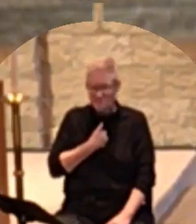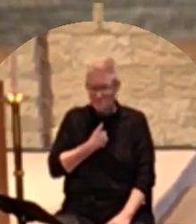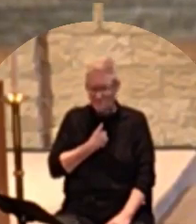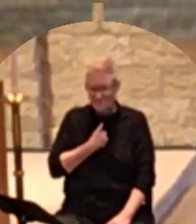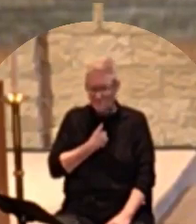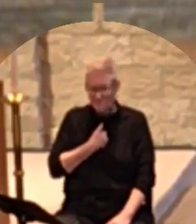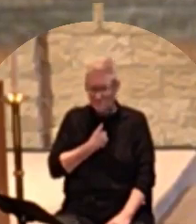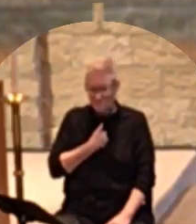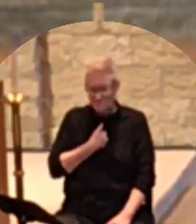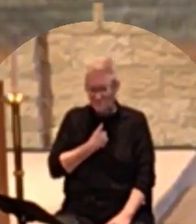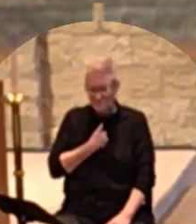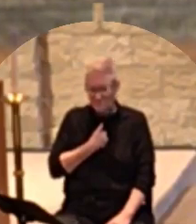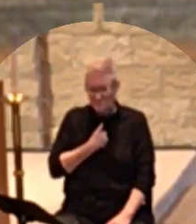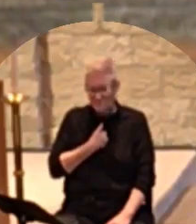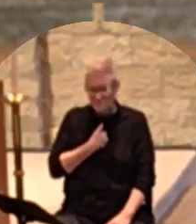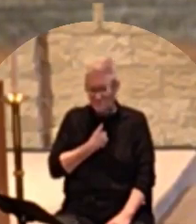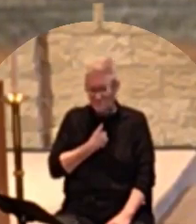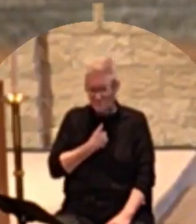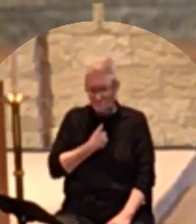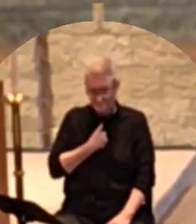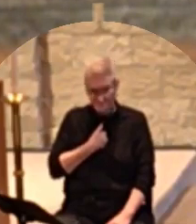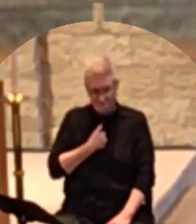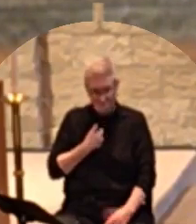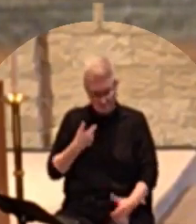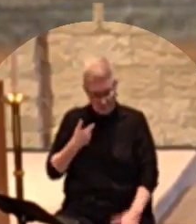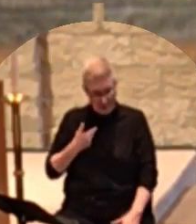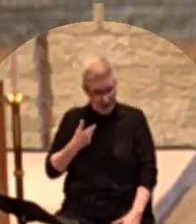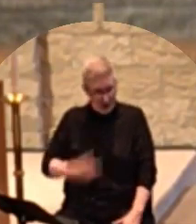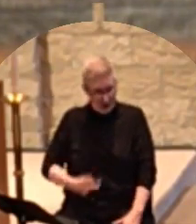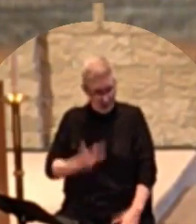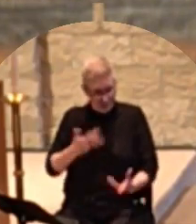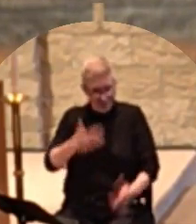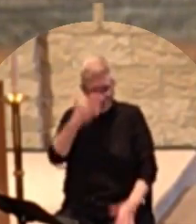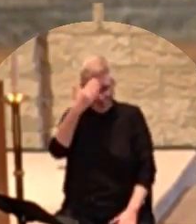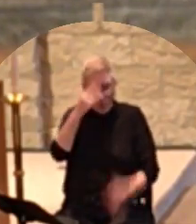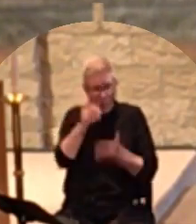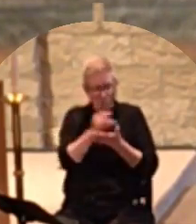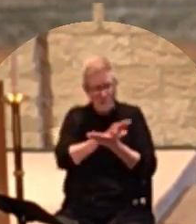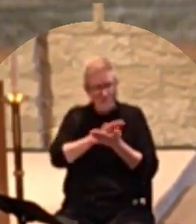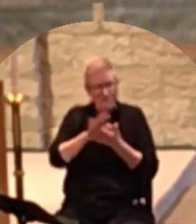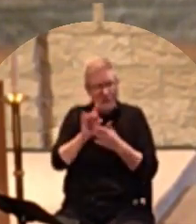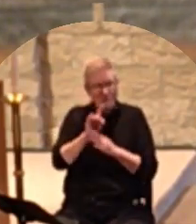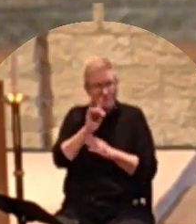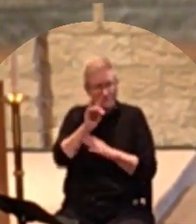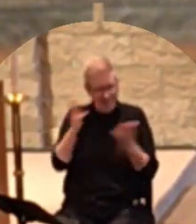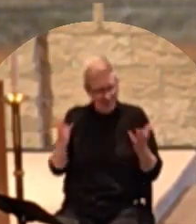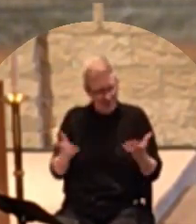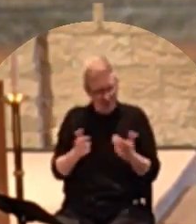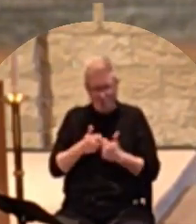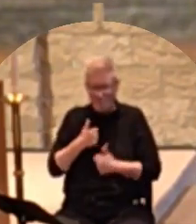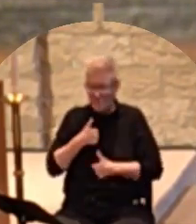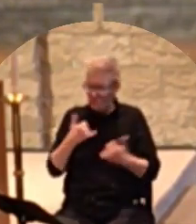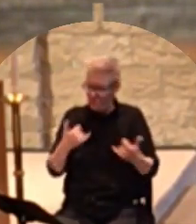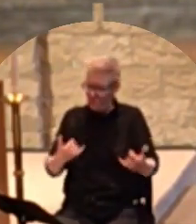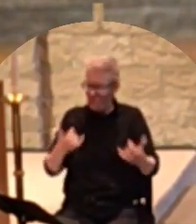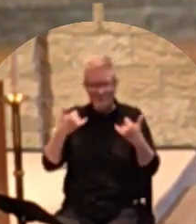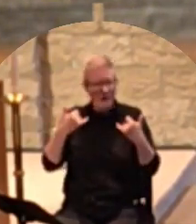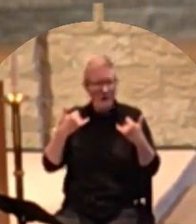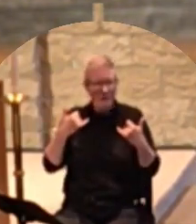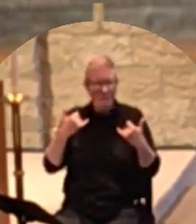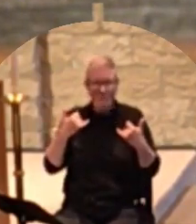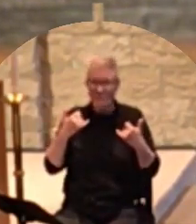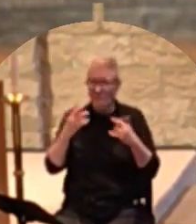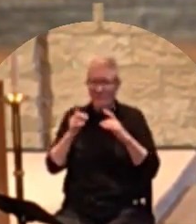I know that Divine Spirit is here with me now, and that there is never a time or place that I am